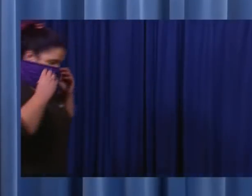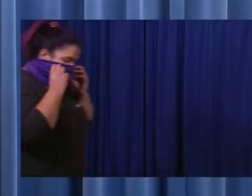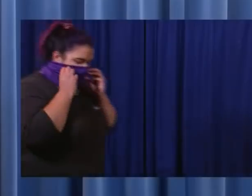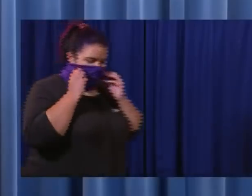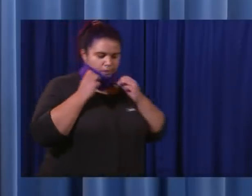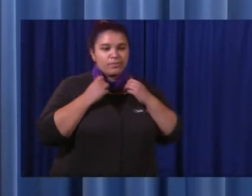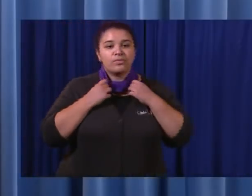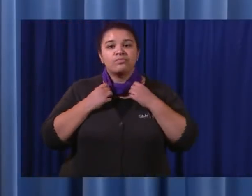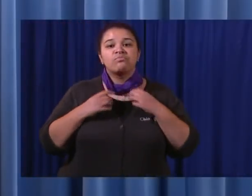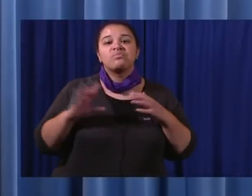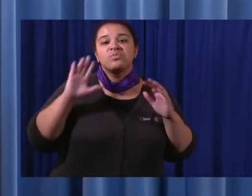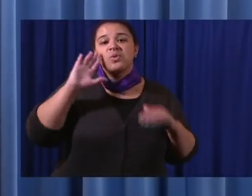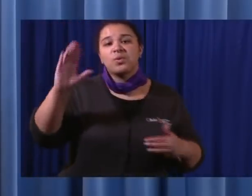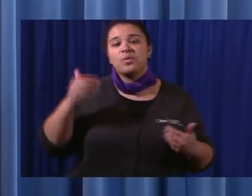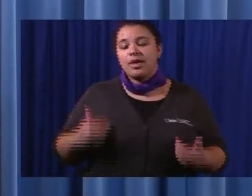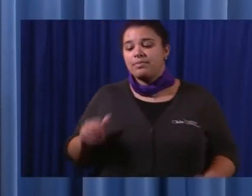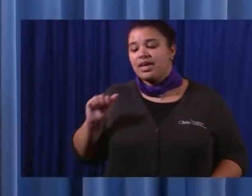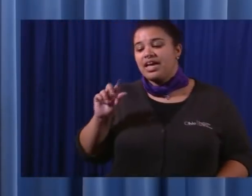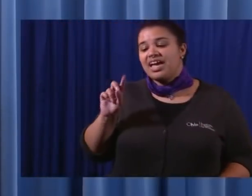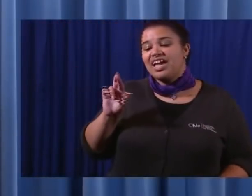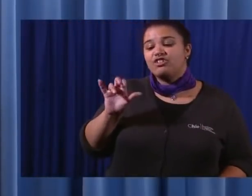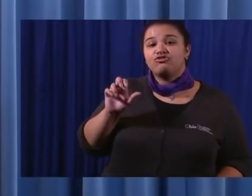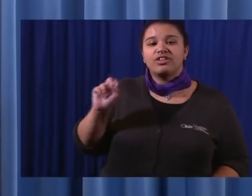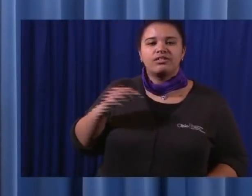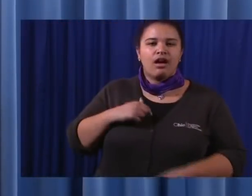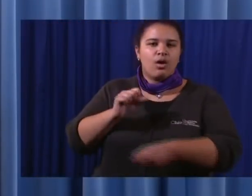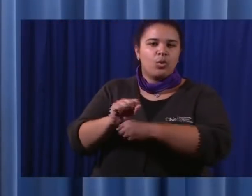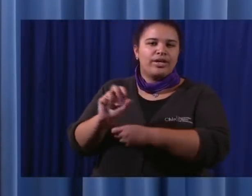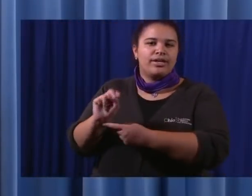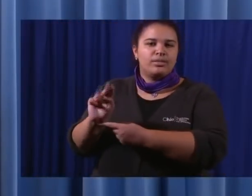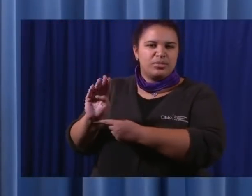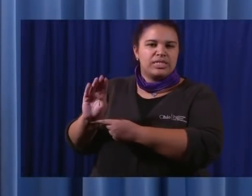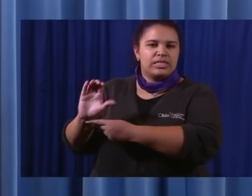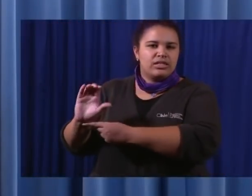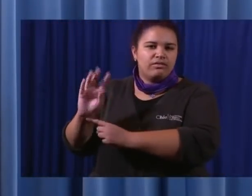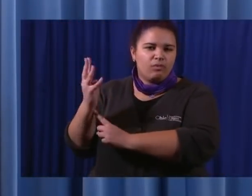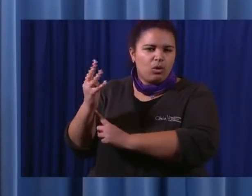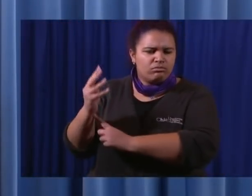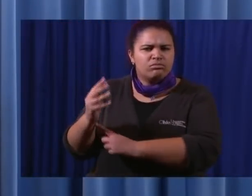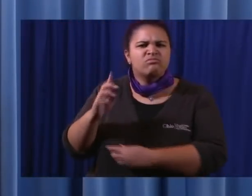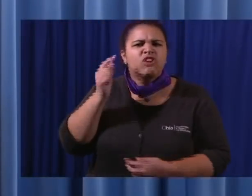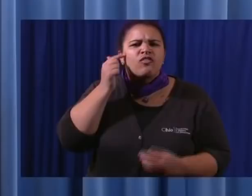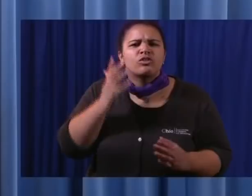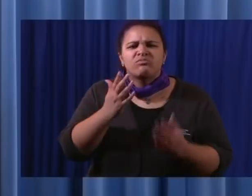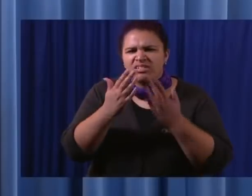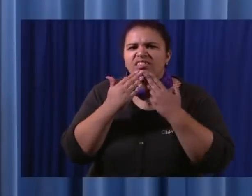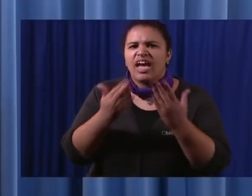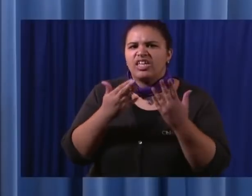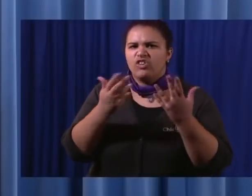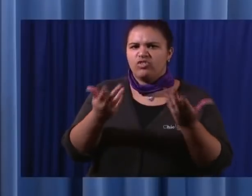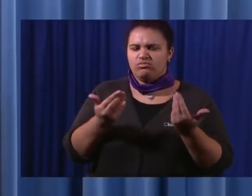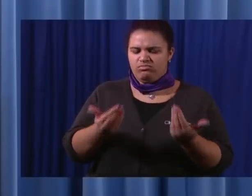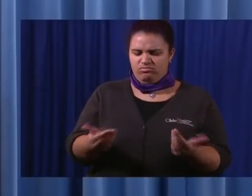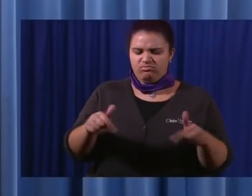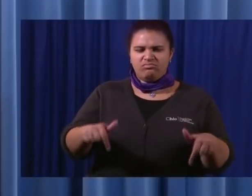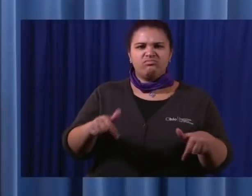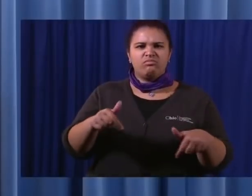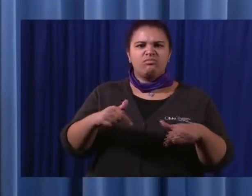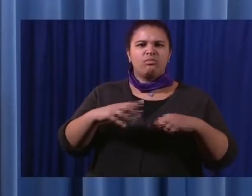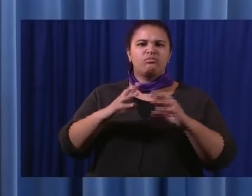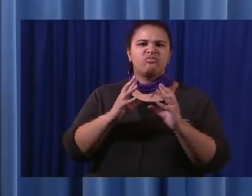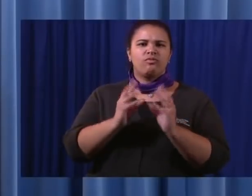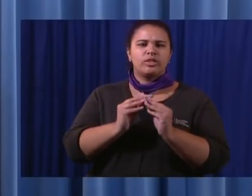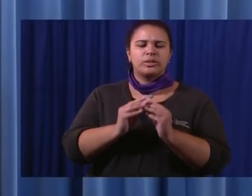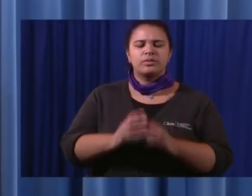Adrian Robbins with NBC4. Governor, thank you for doing this today. Over the weekend, the governor of Texas